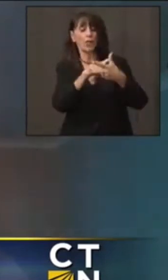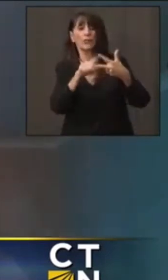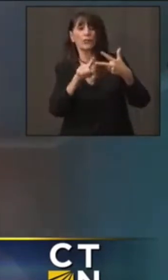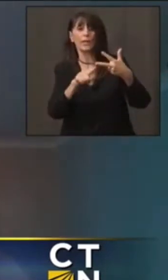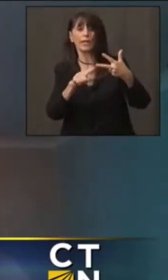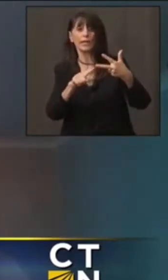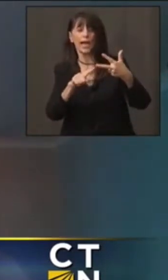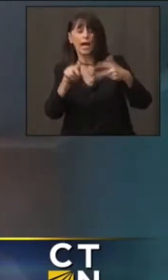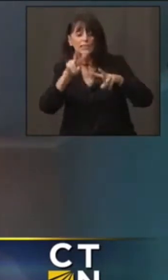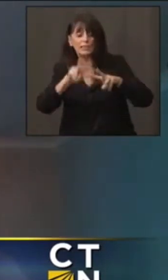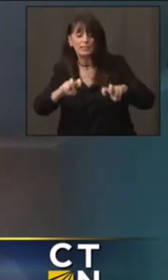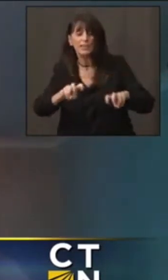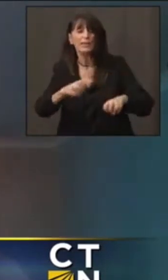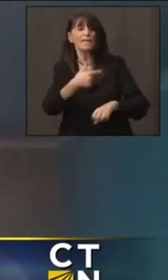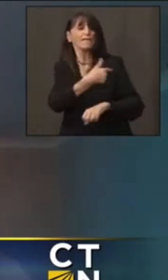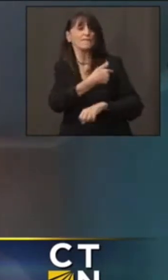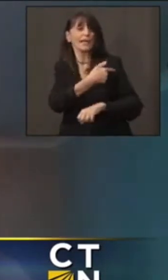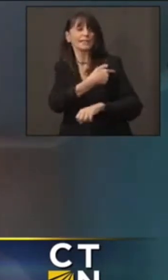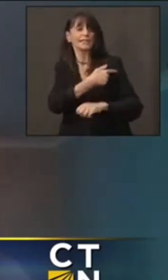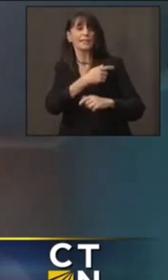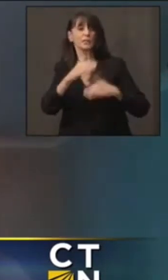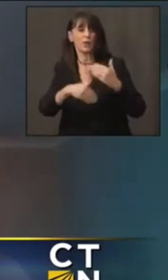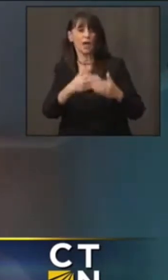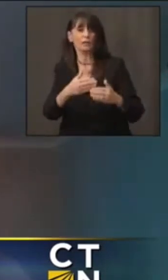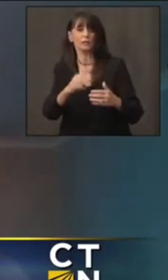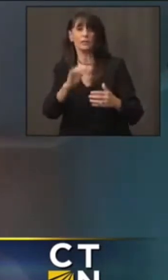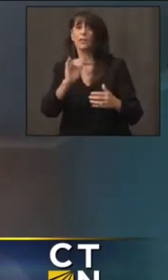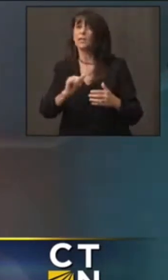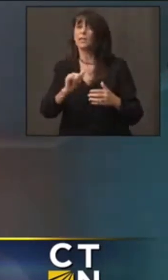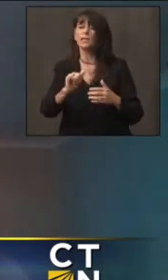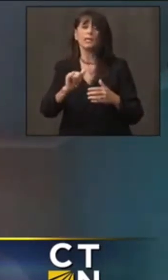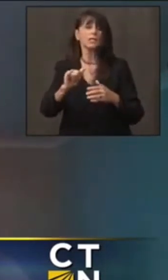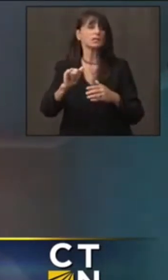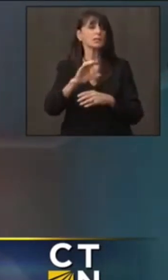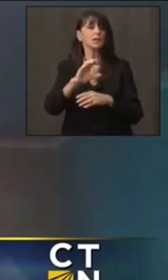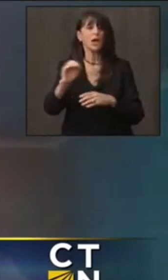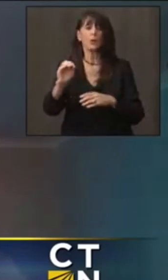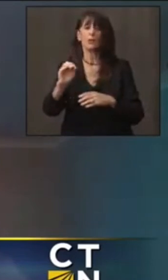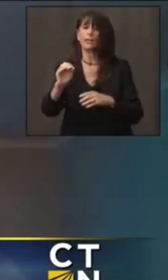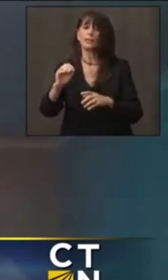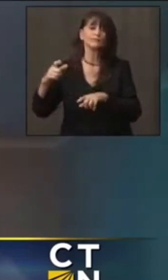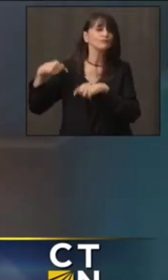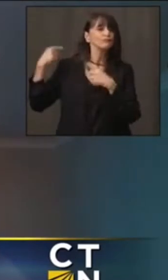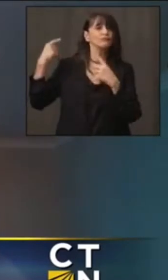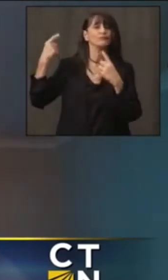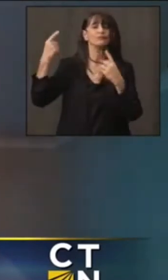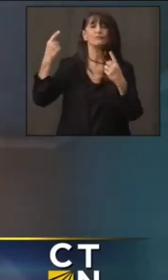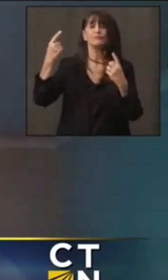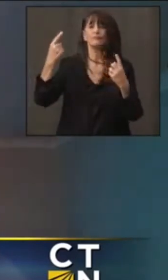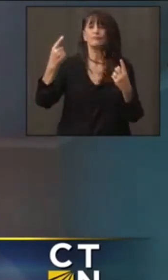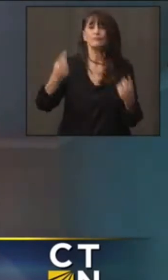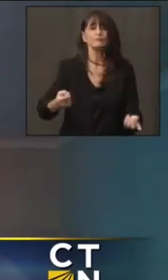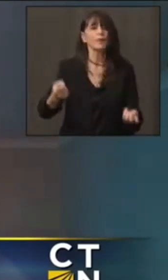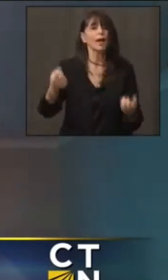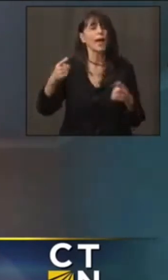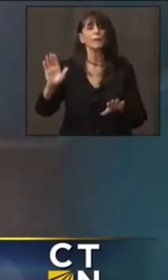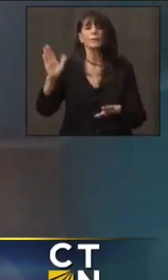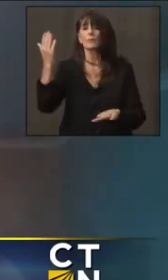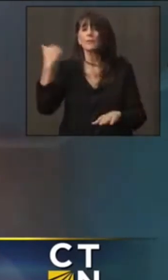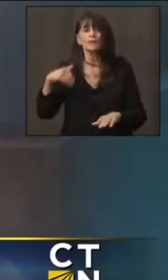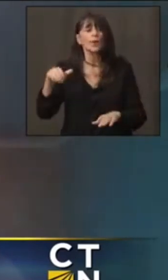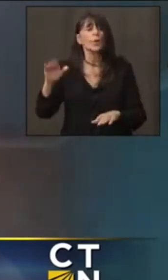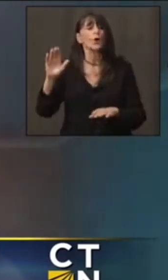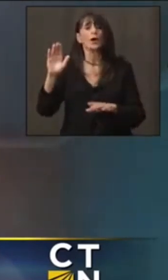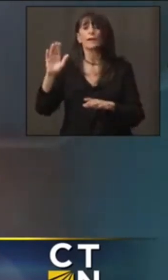vaccine process. And these are long-standing, far predate the current administration. These are long-standing federal